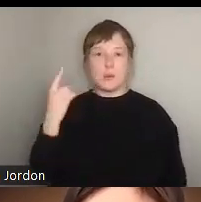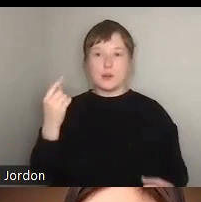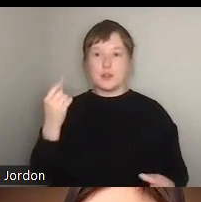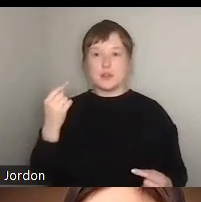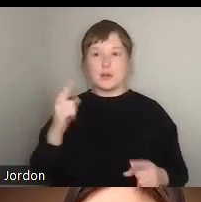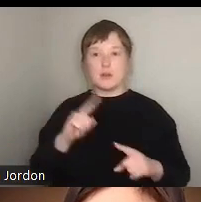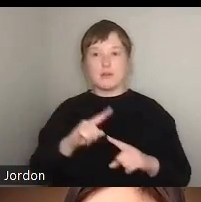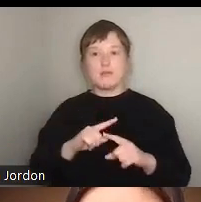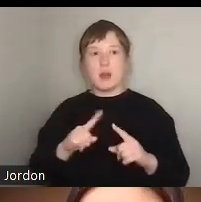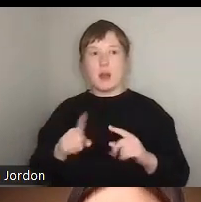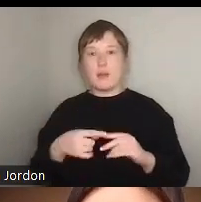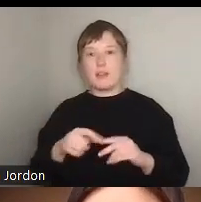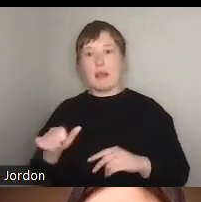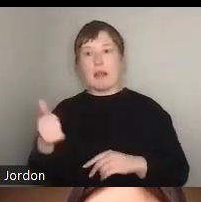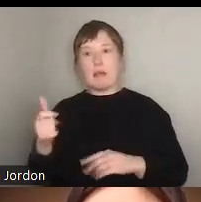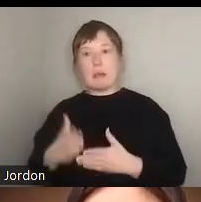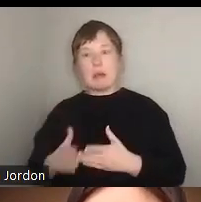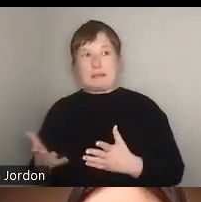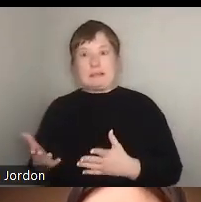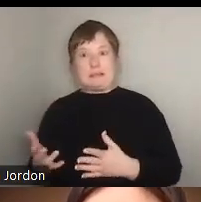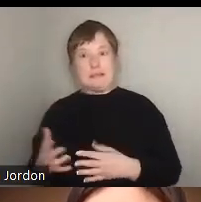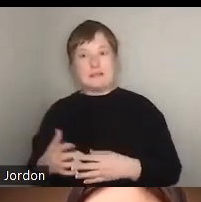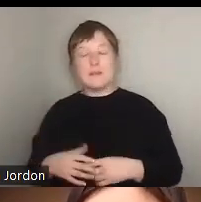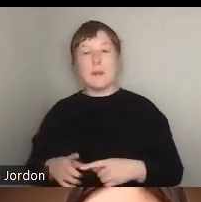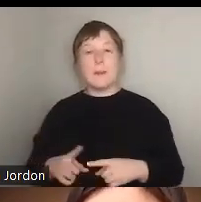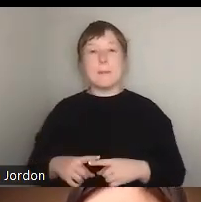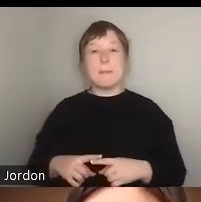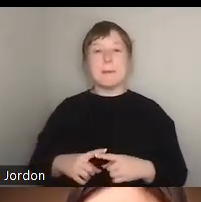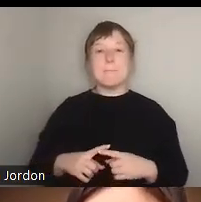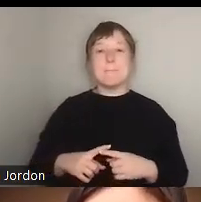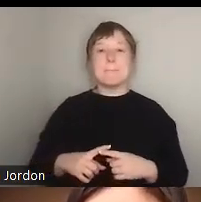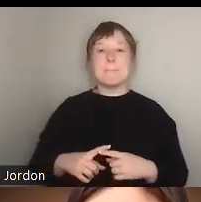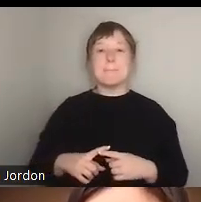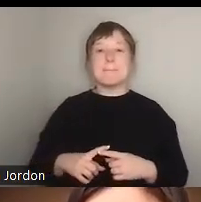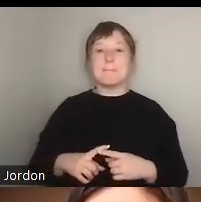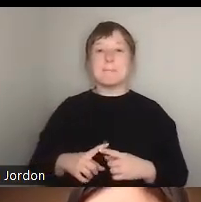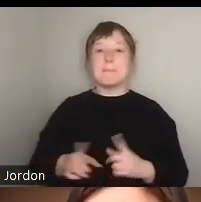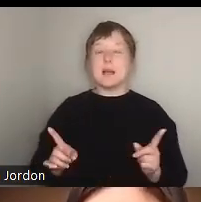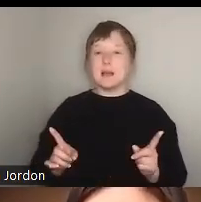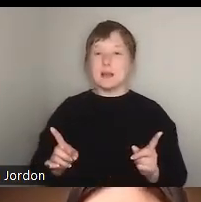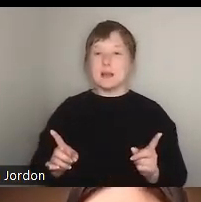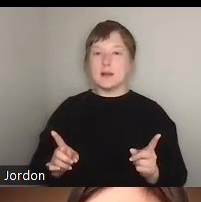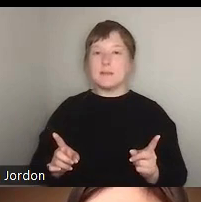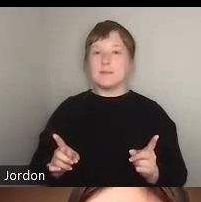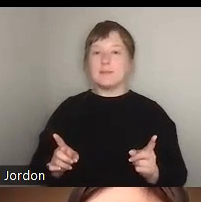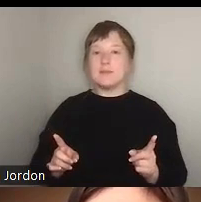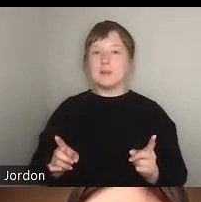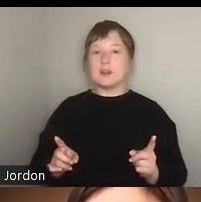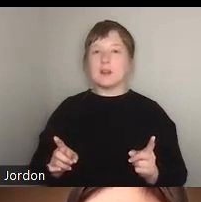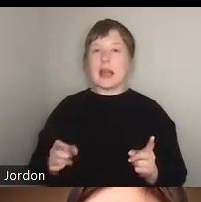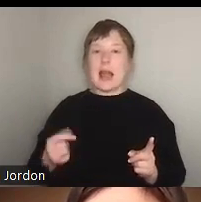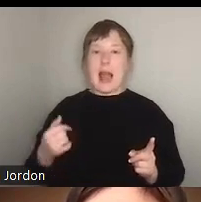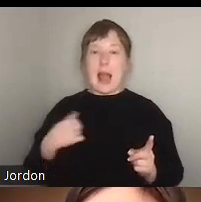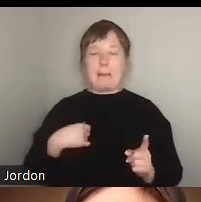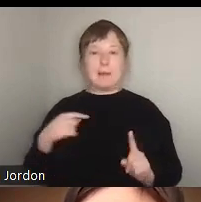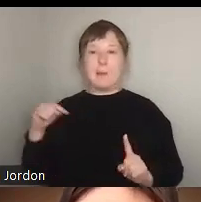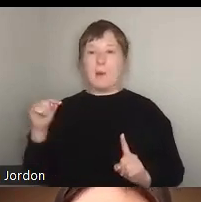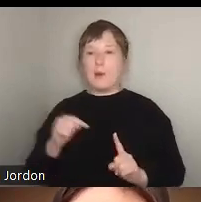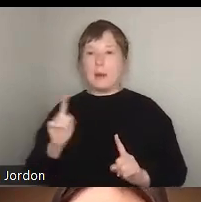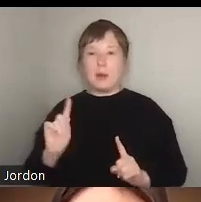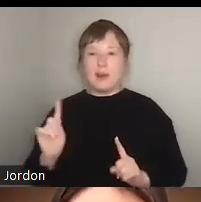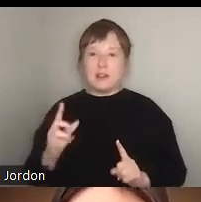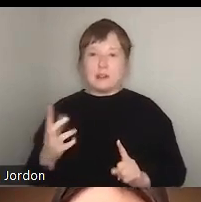other part of her body, but I'm to the point